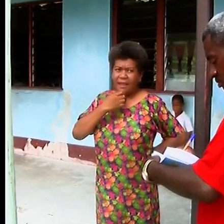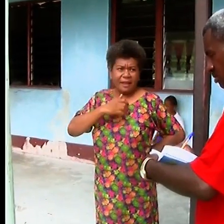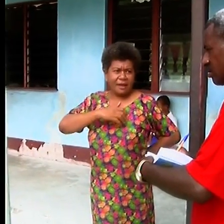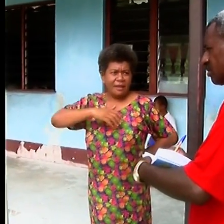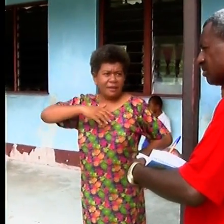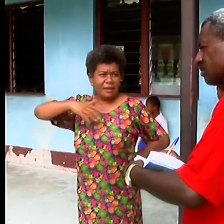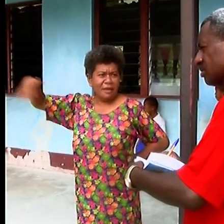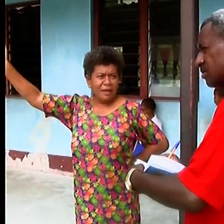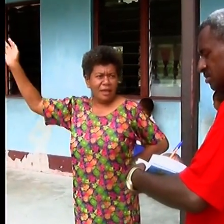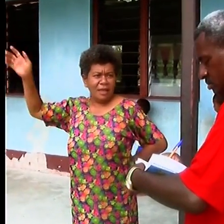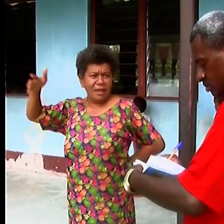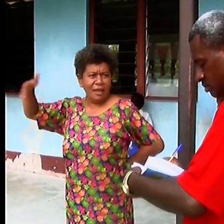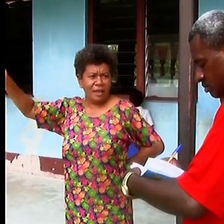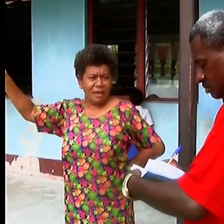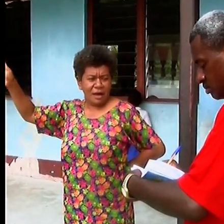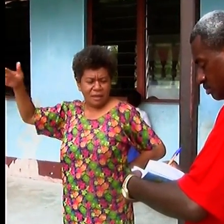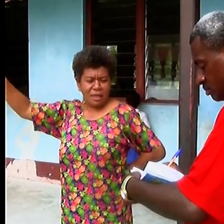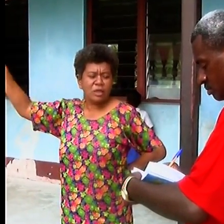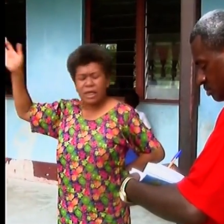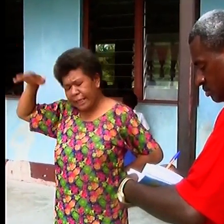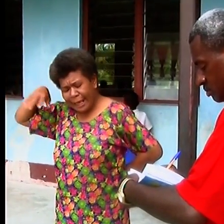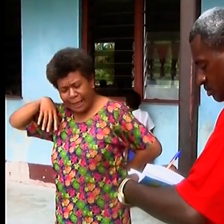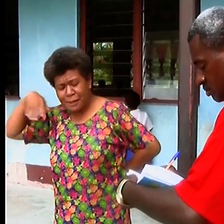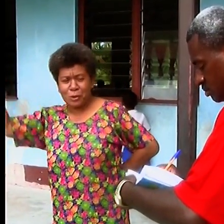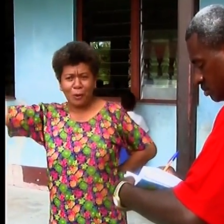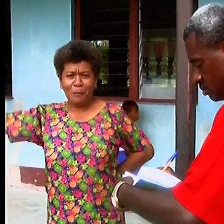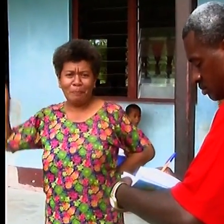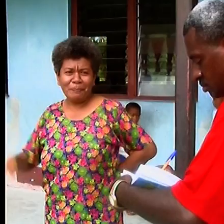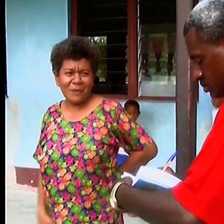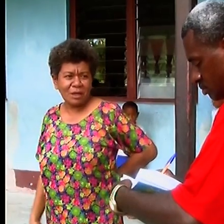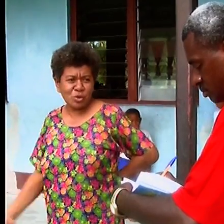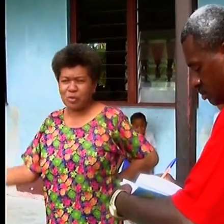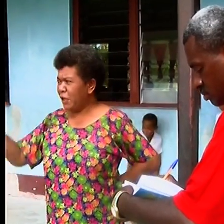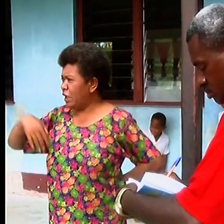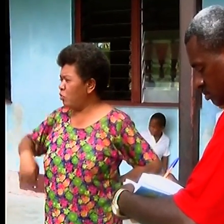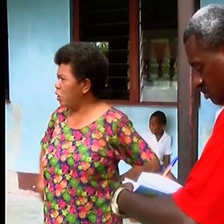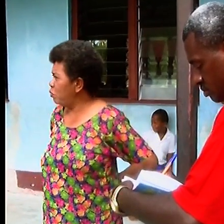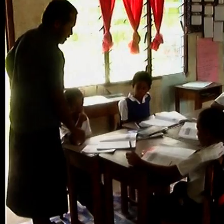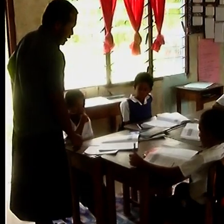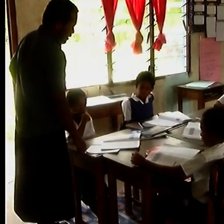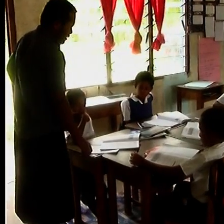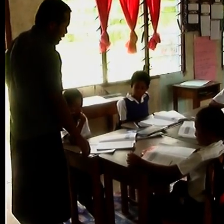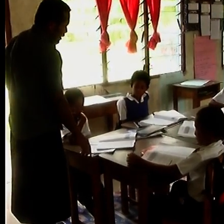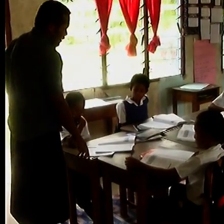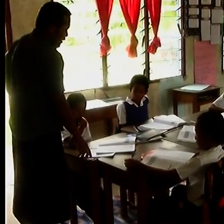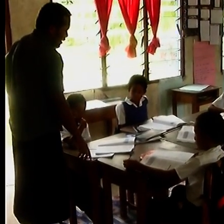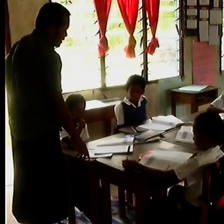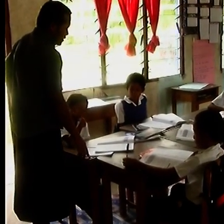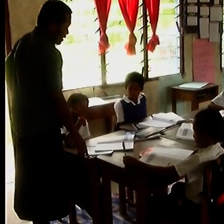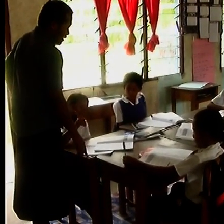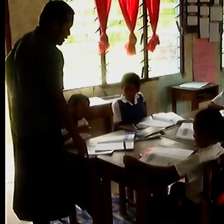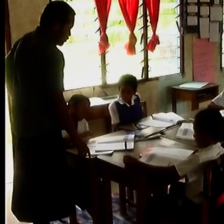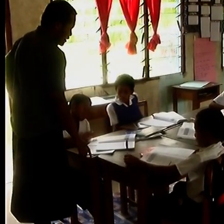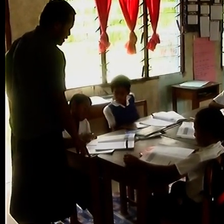Choana Rikimbalavu, told the Prime Minister that 2 teachers at the school had to juggle 8 classes, and classes have had to be